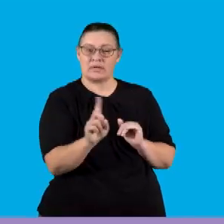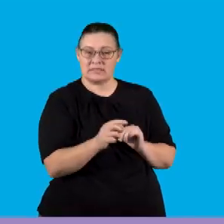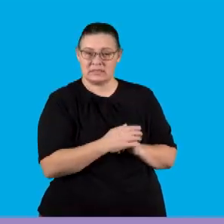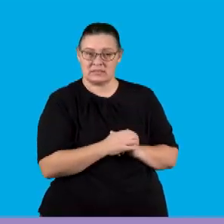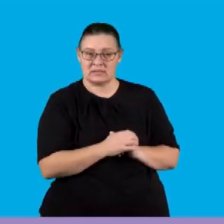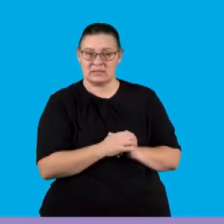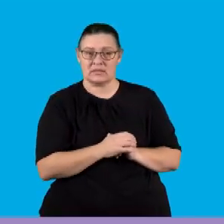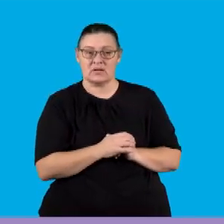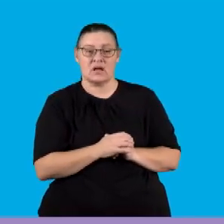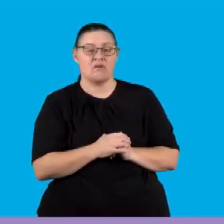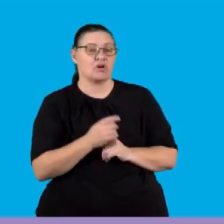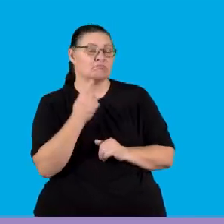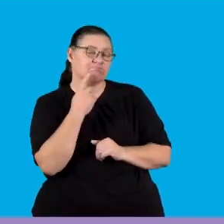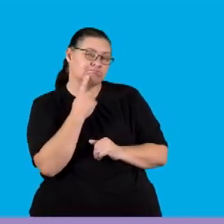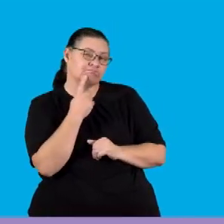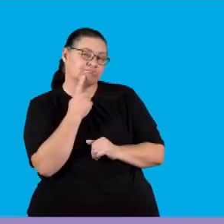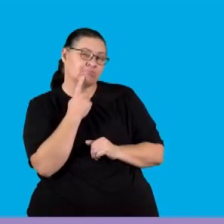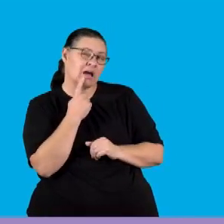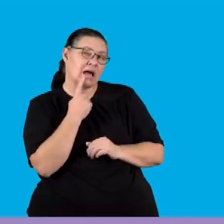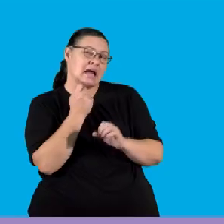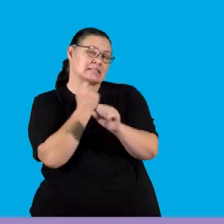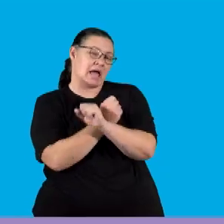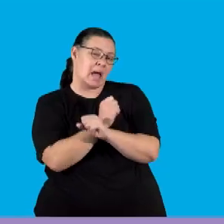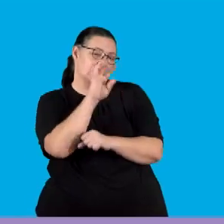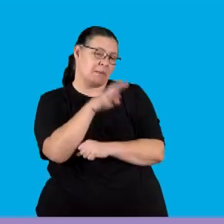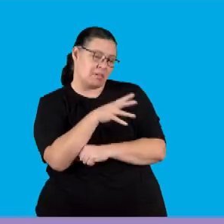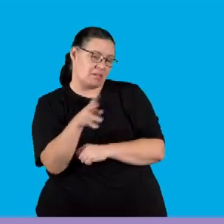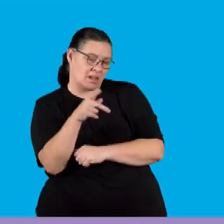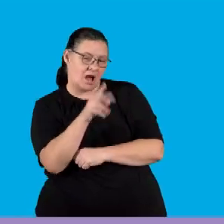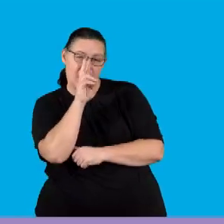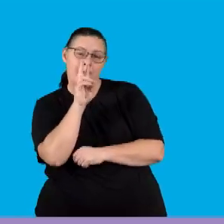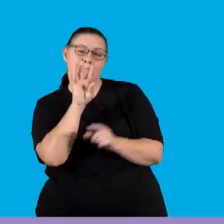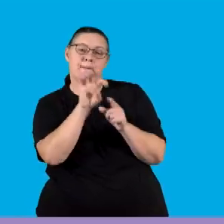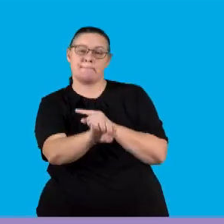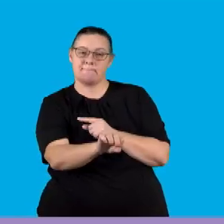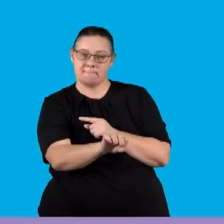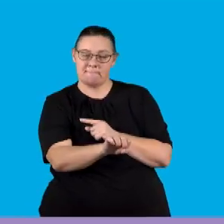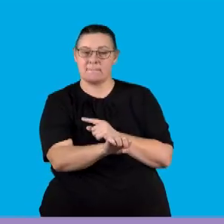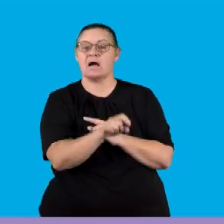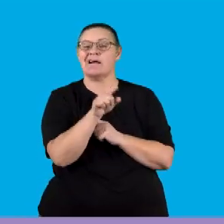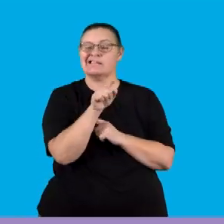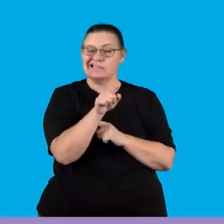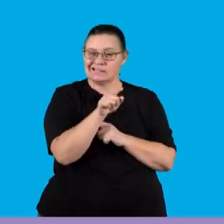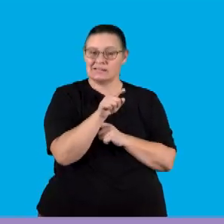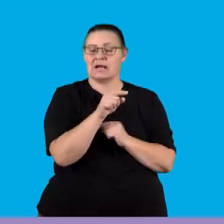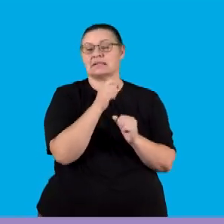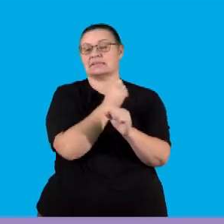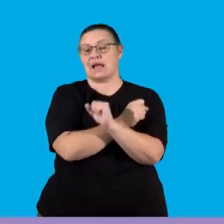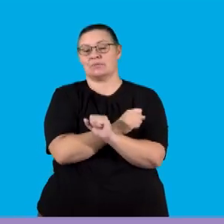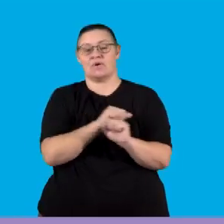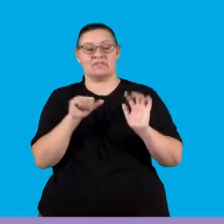is? Well, if you can think of your multiples, then you would already see that these